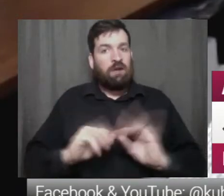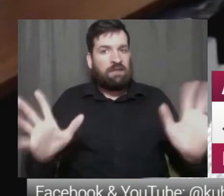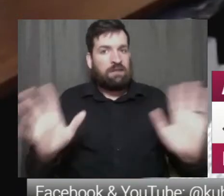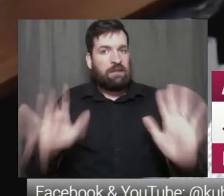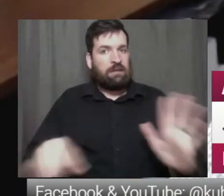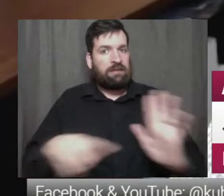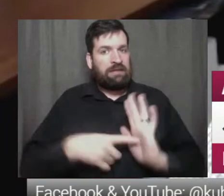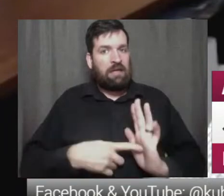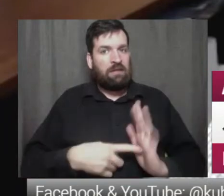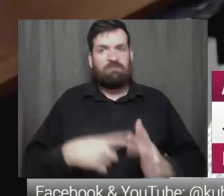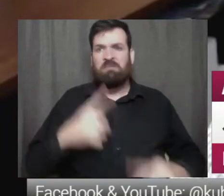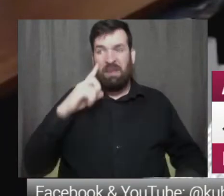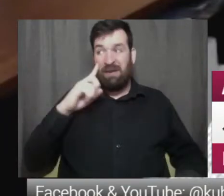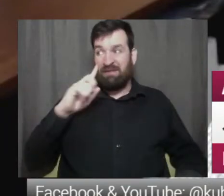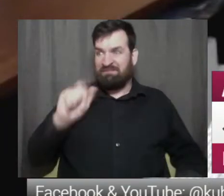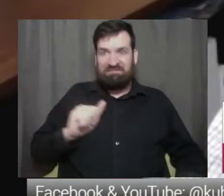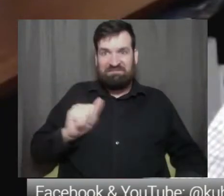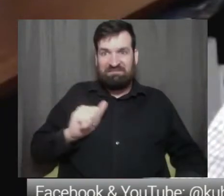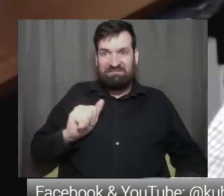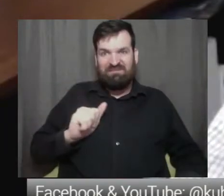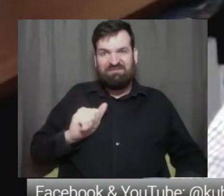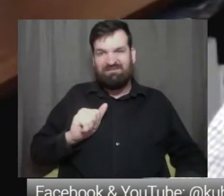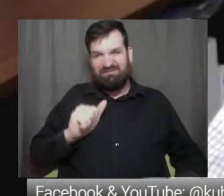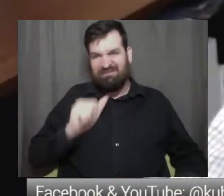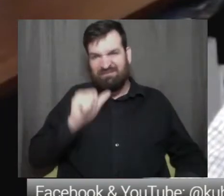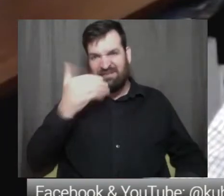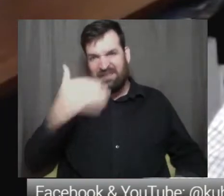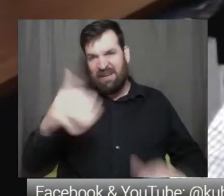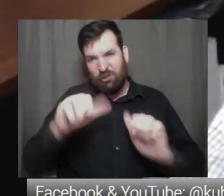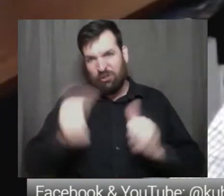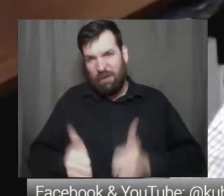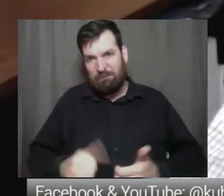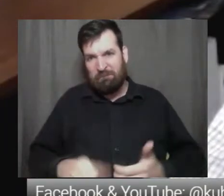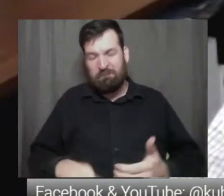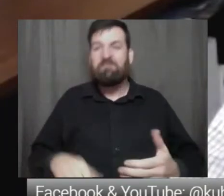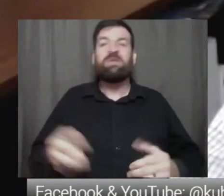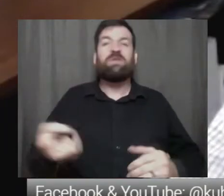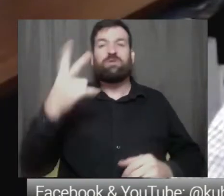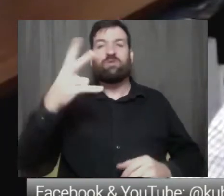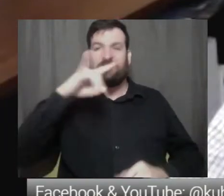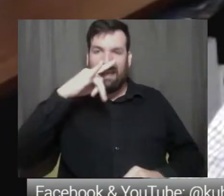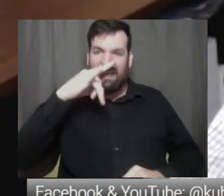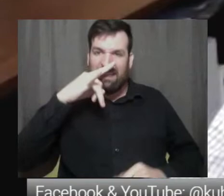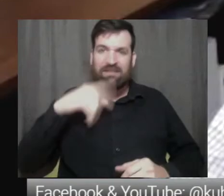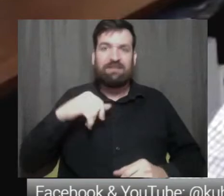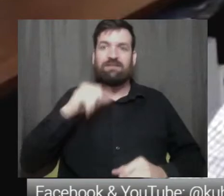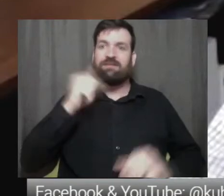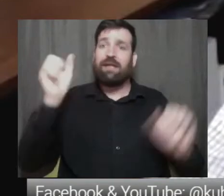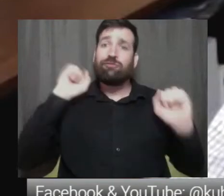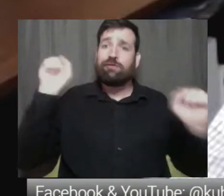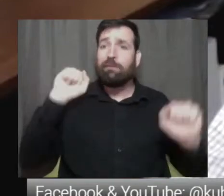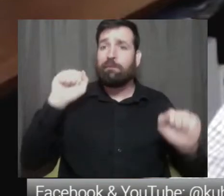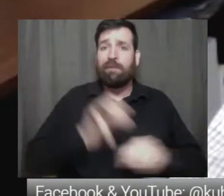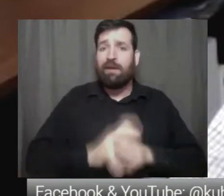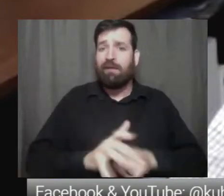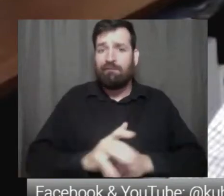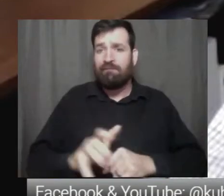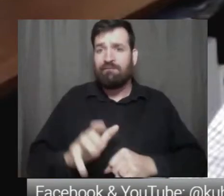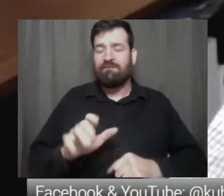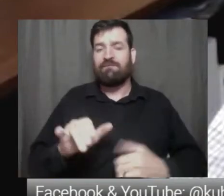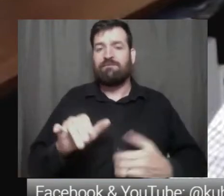I just thought was me being a little out of shape. And you're exactly right, having two little kids and maybe not hitting the gym as much as I used to. Things